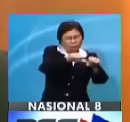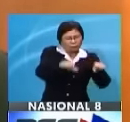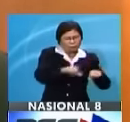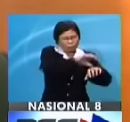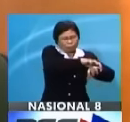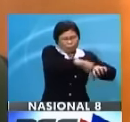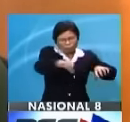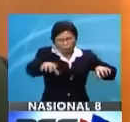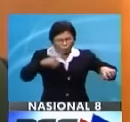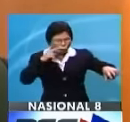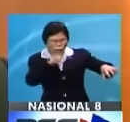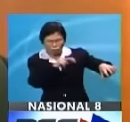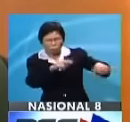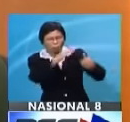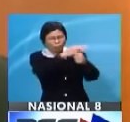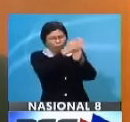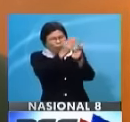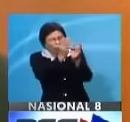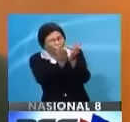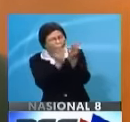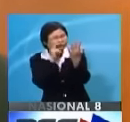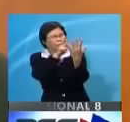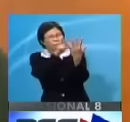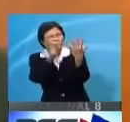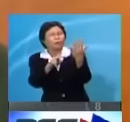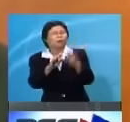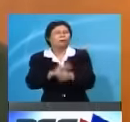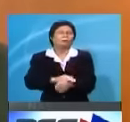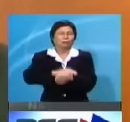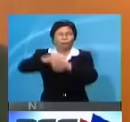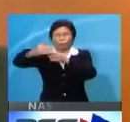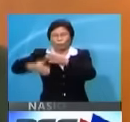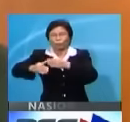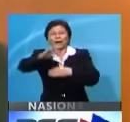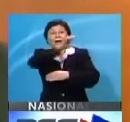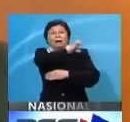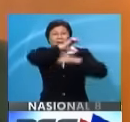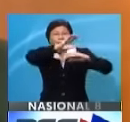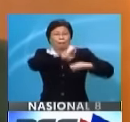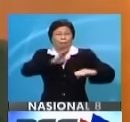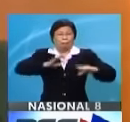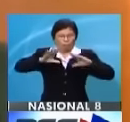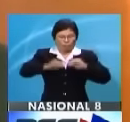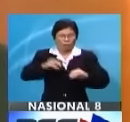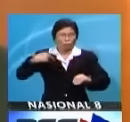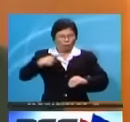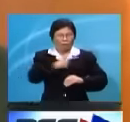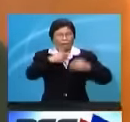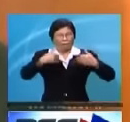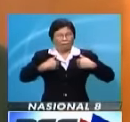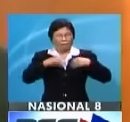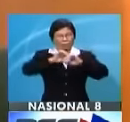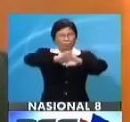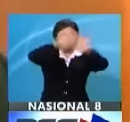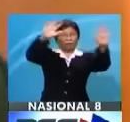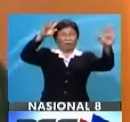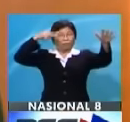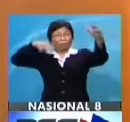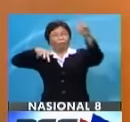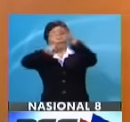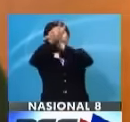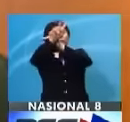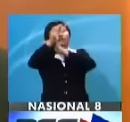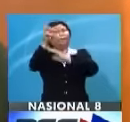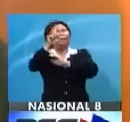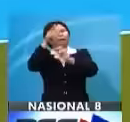into. So I think upon the completion of the executive board meeting on the 30th, we will have a very clear vision as to